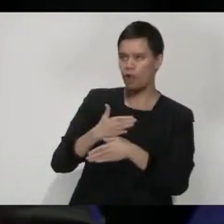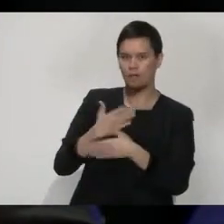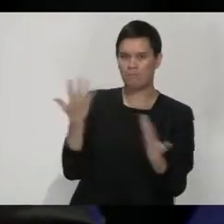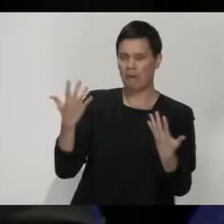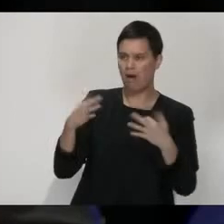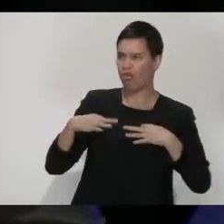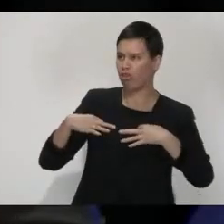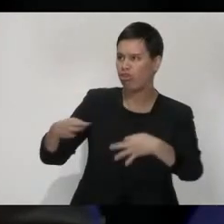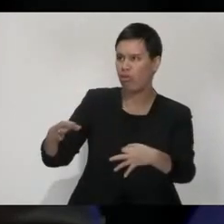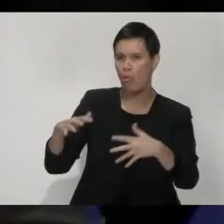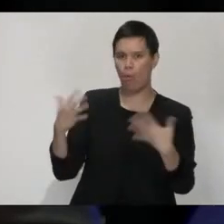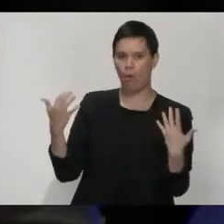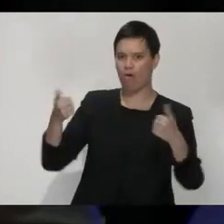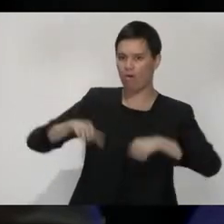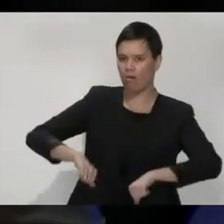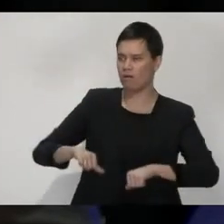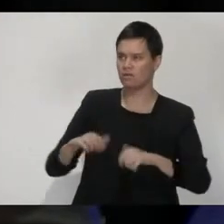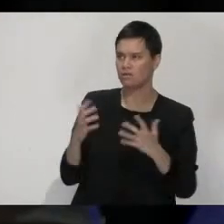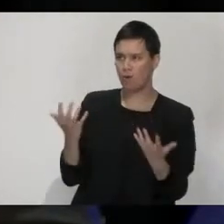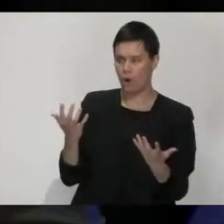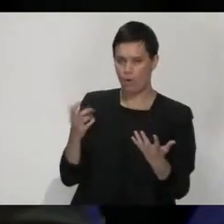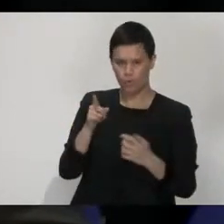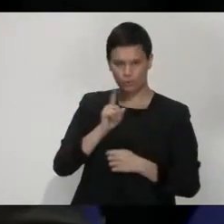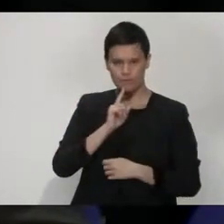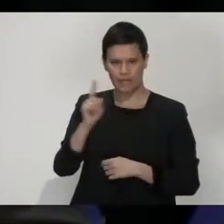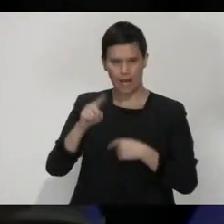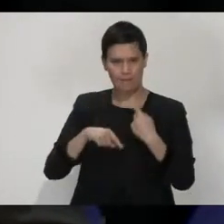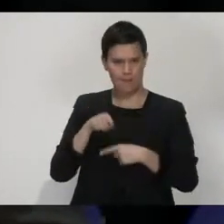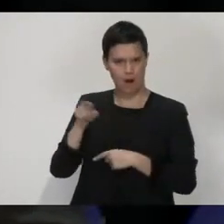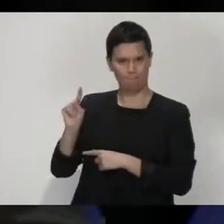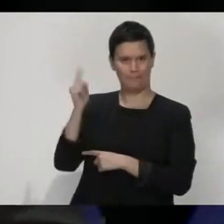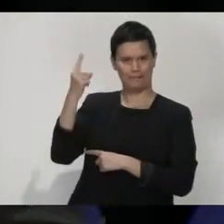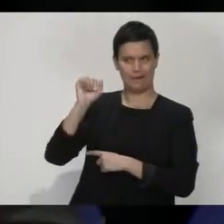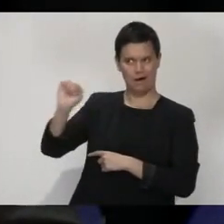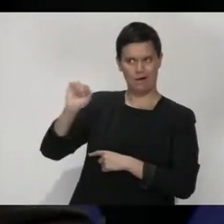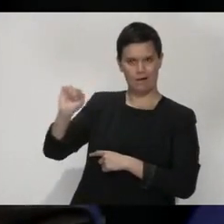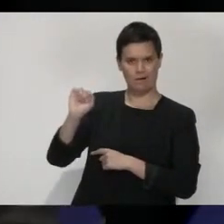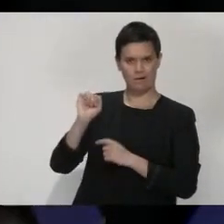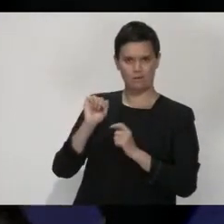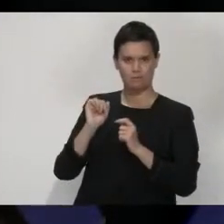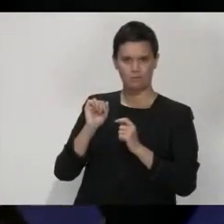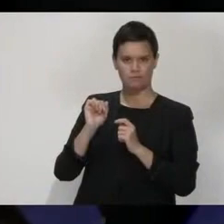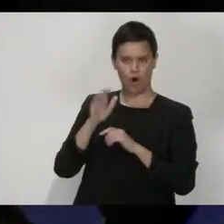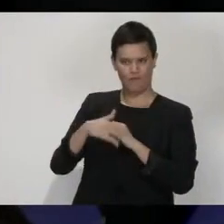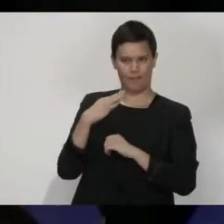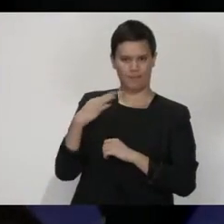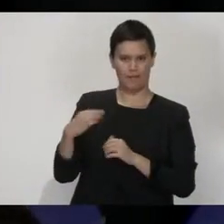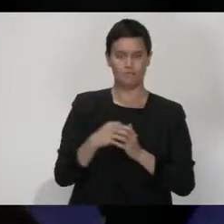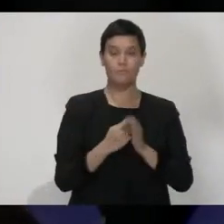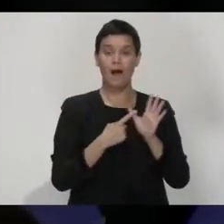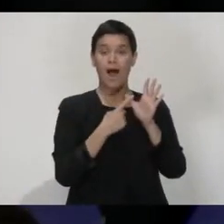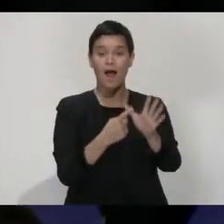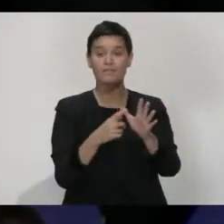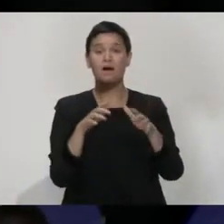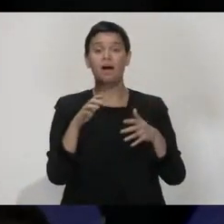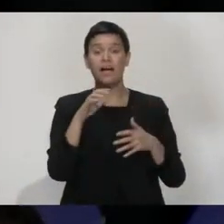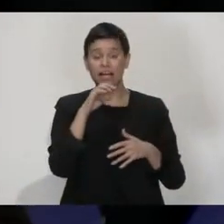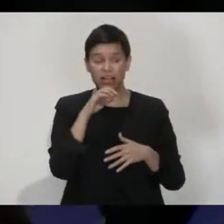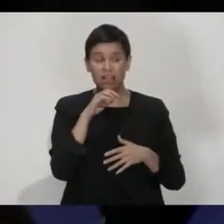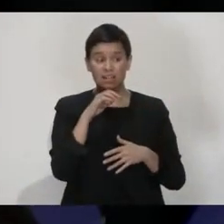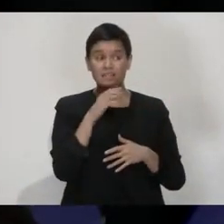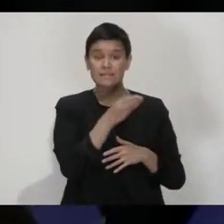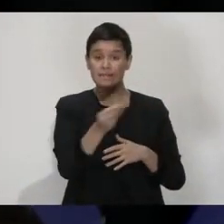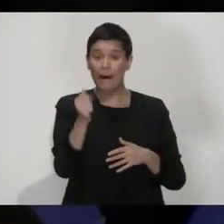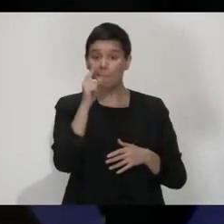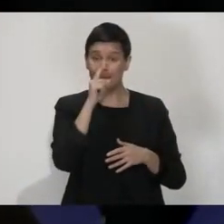person who's applied for an exemption and it hasn't been processed in the timely manner that you would want it to be, there have been concerns raised about that. Others have